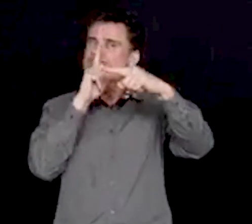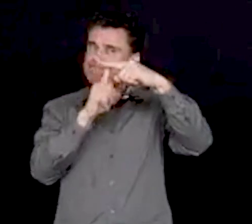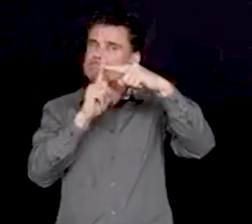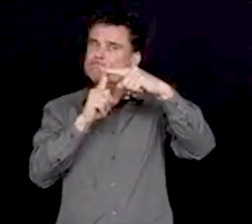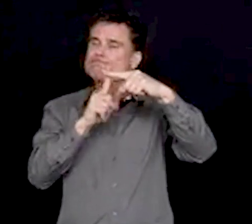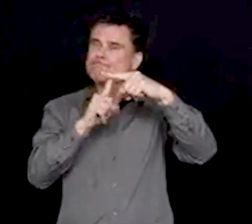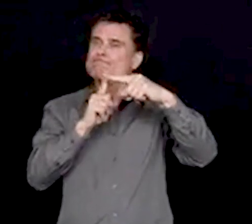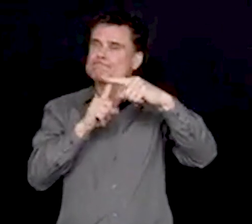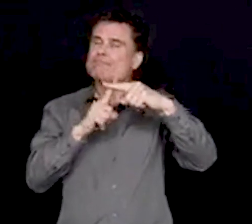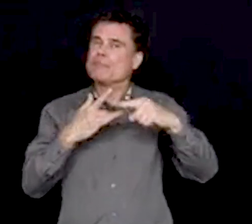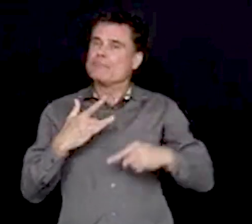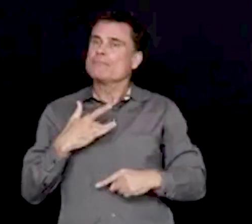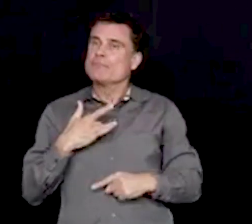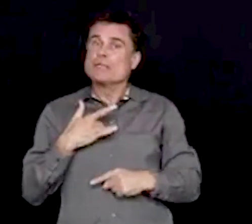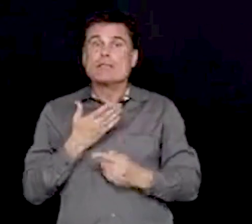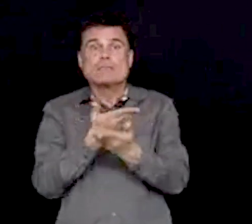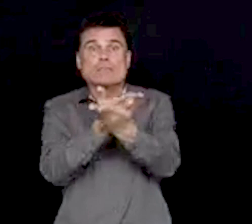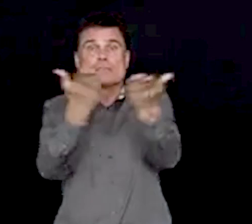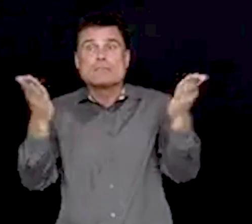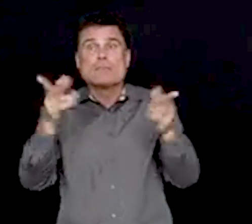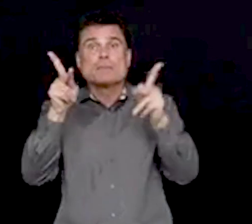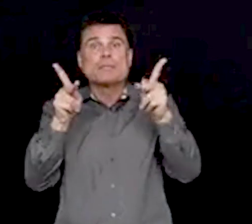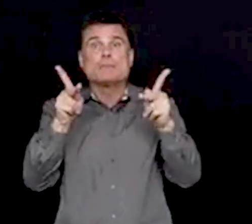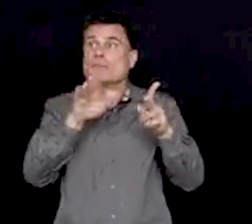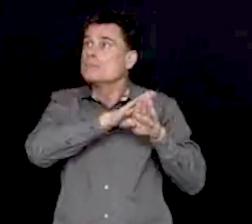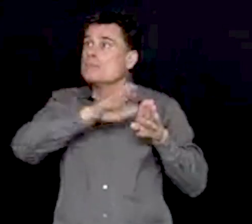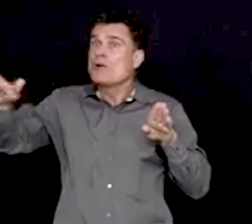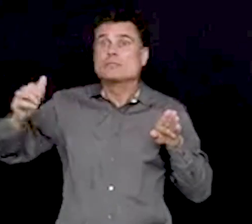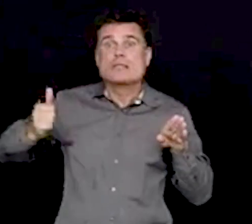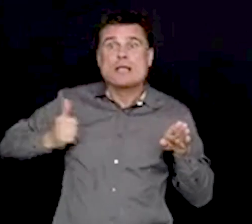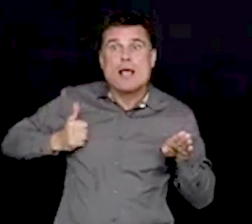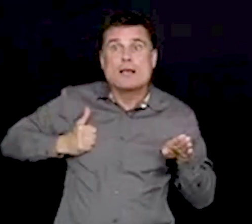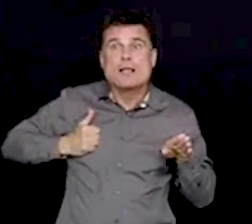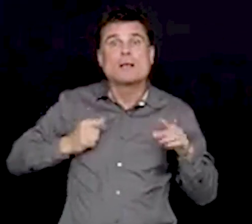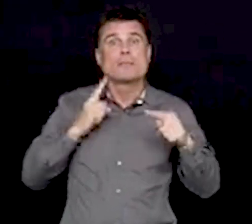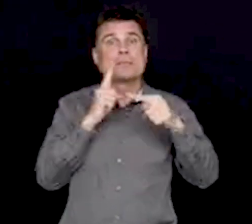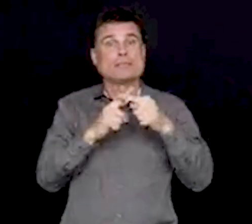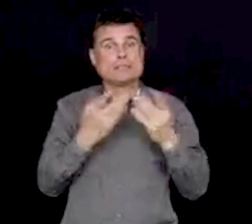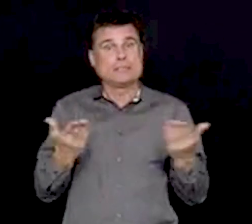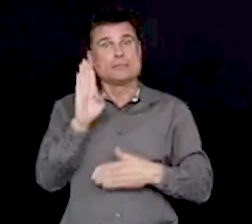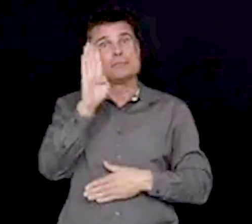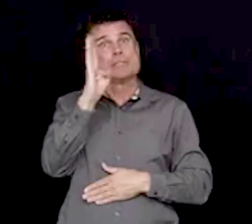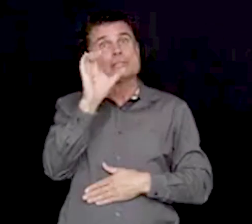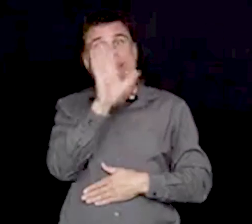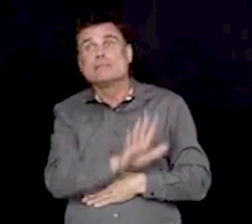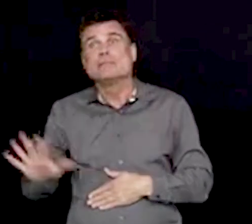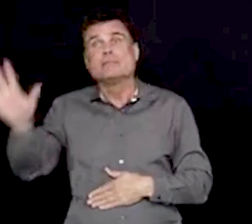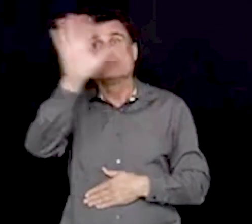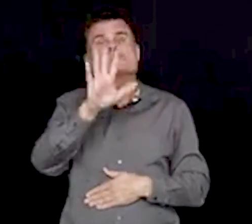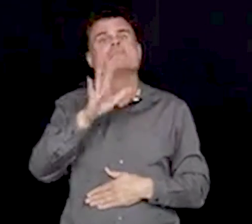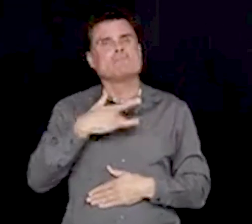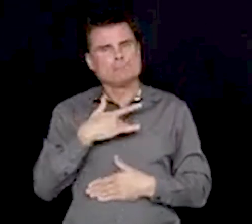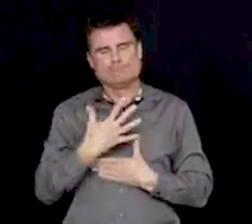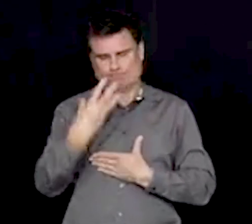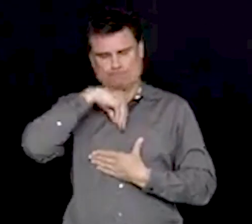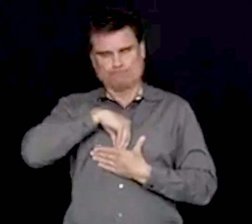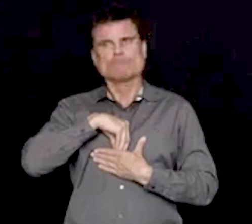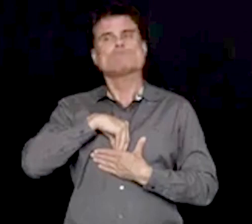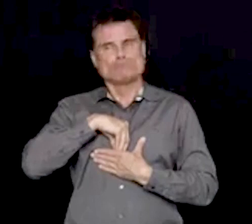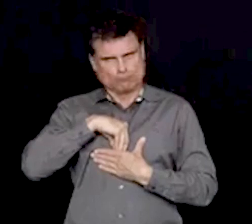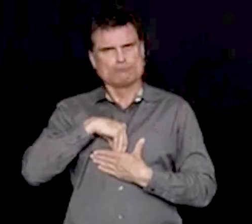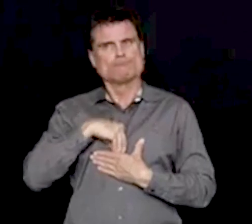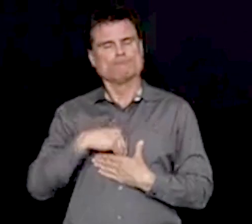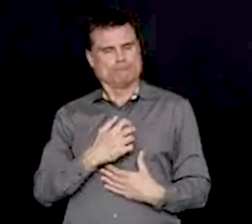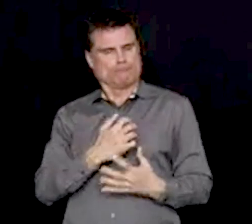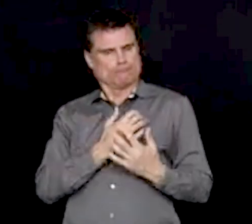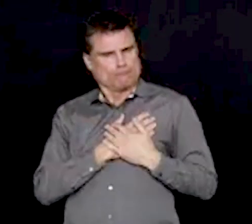We believe in our communities where it's in our nature to support each other through these things. And my experience through my